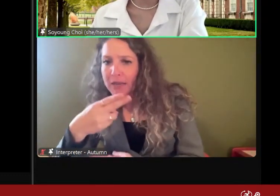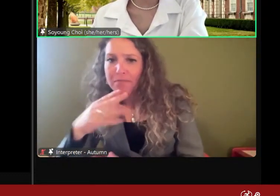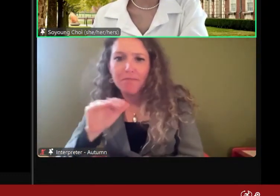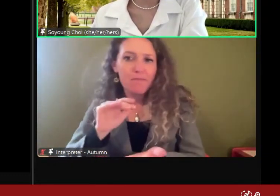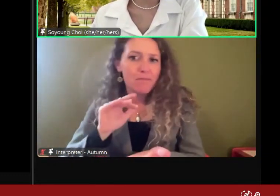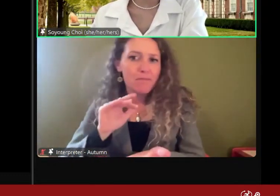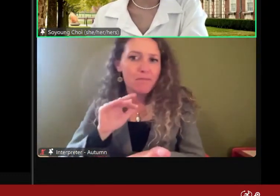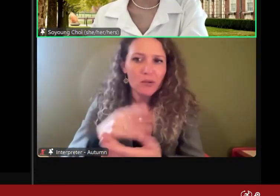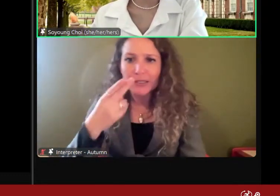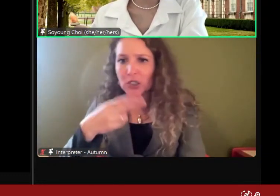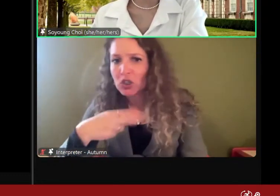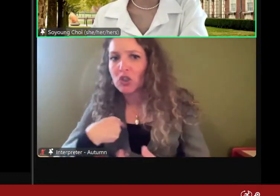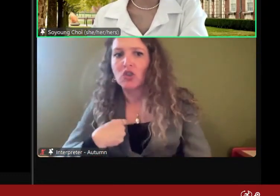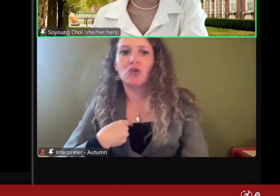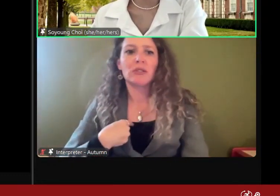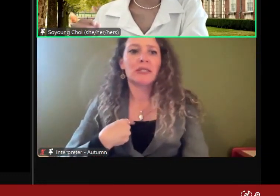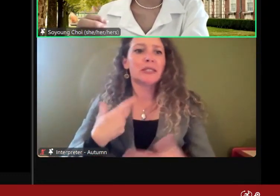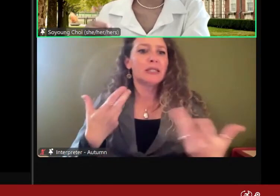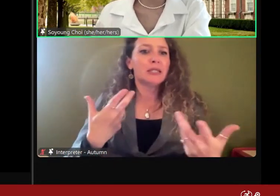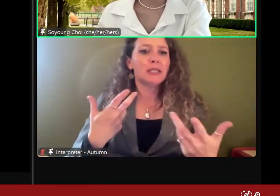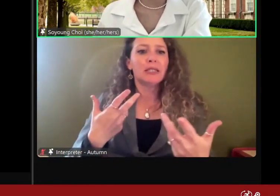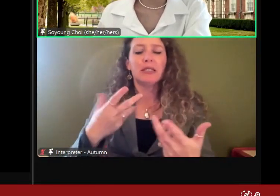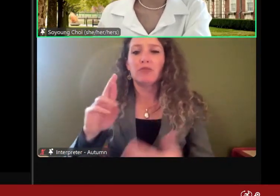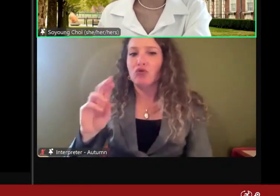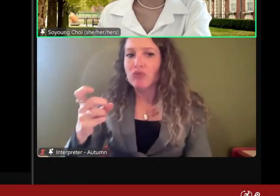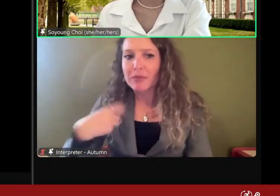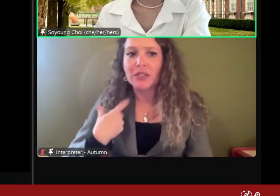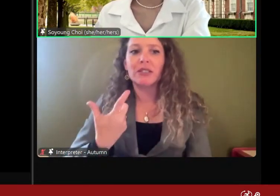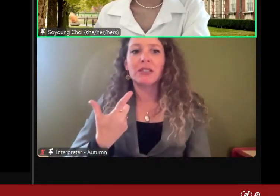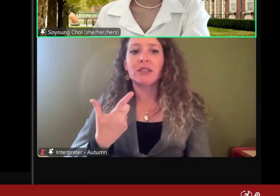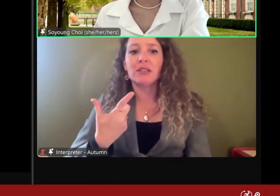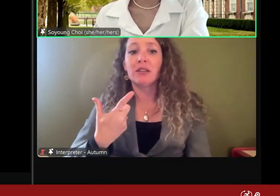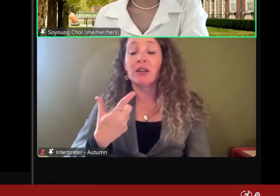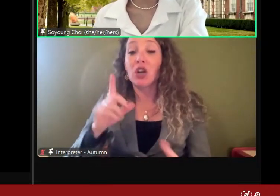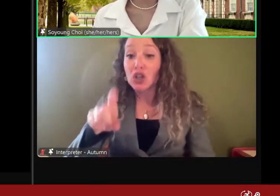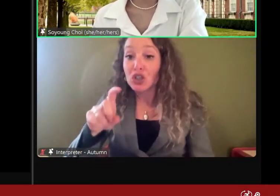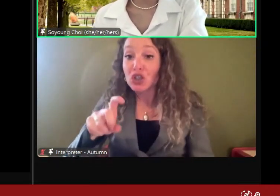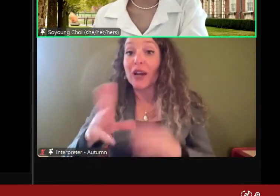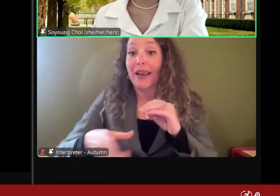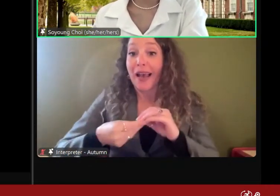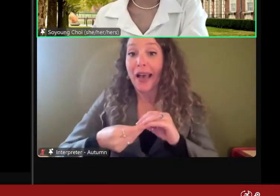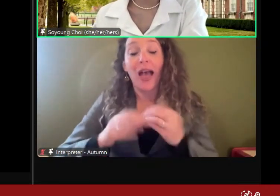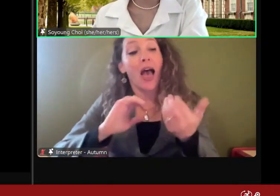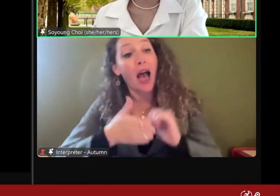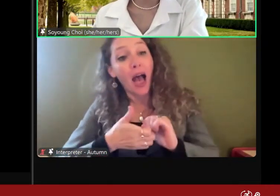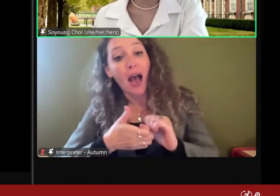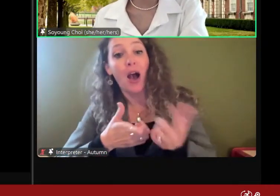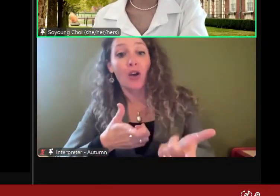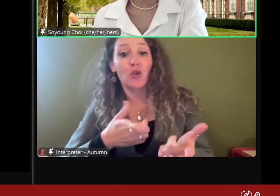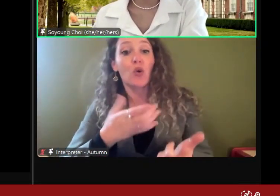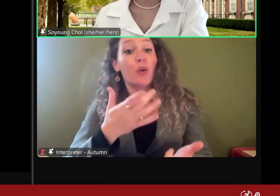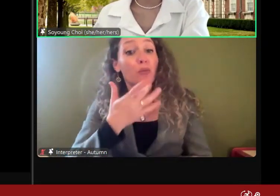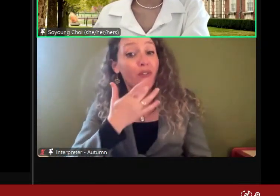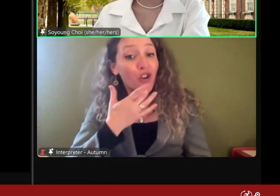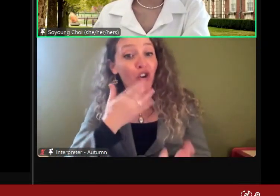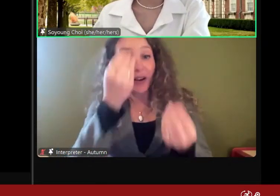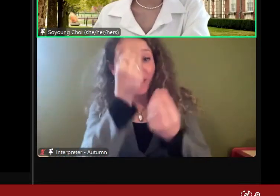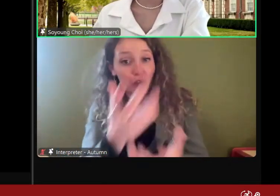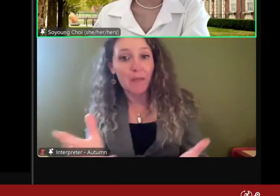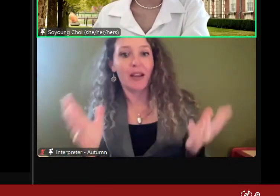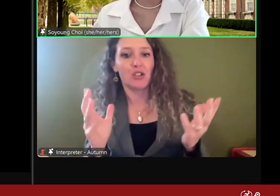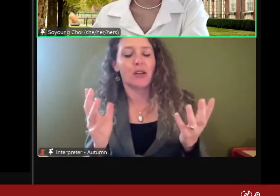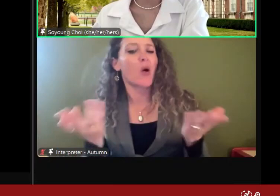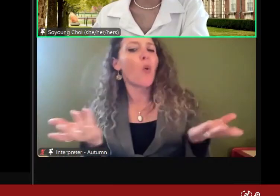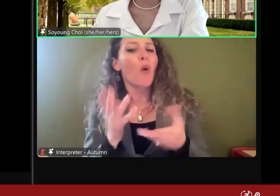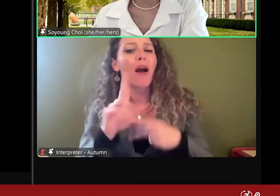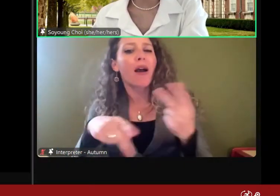patients how they prefer to receive health information and what kind of approaches they prefer during